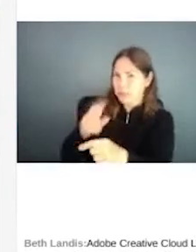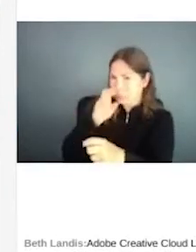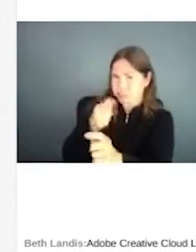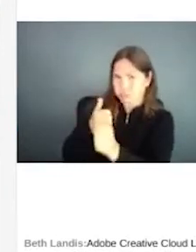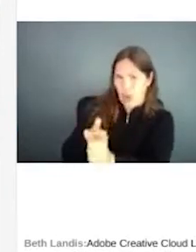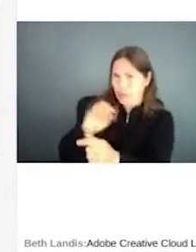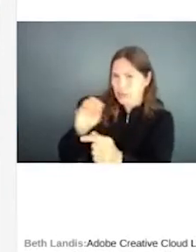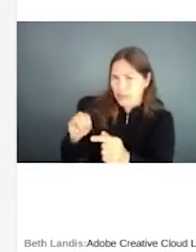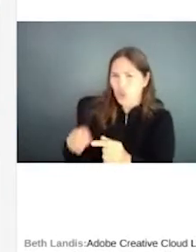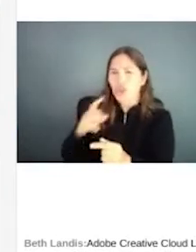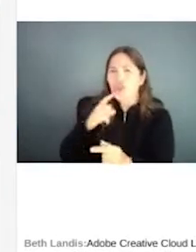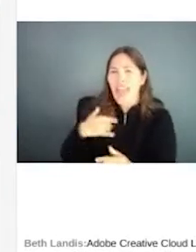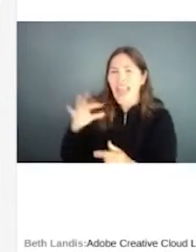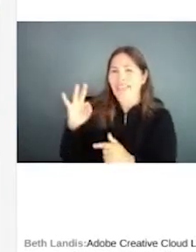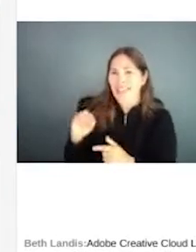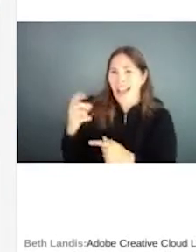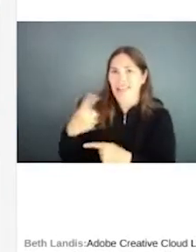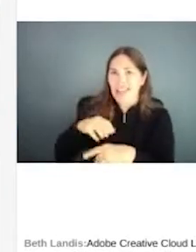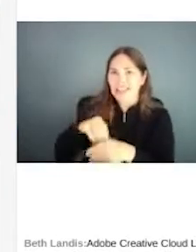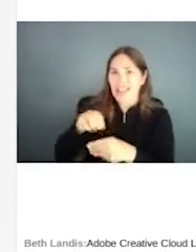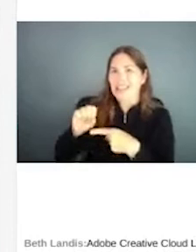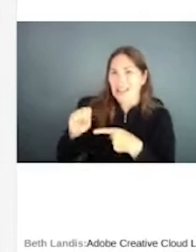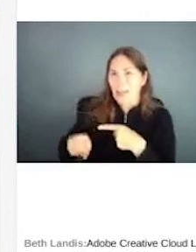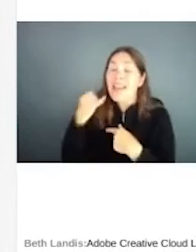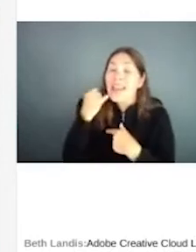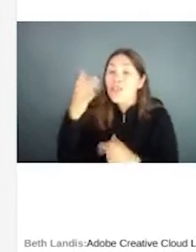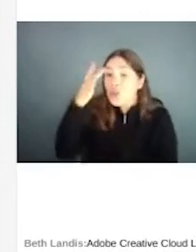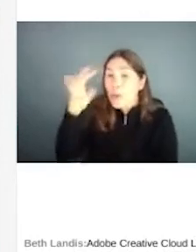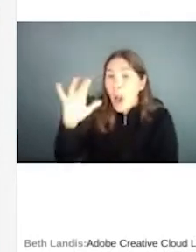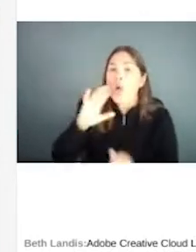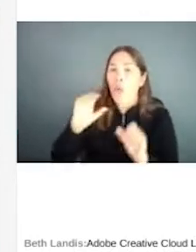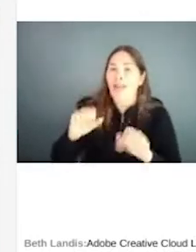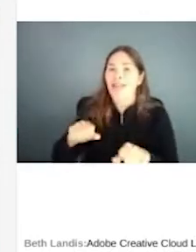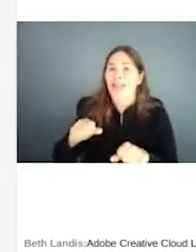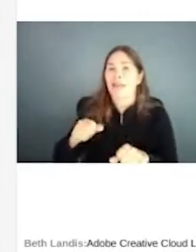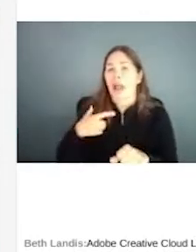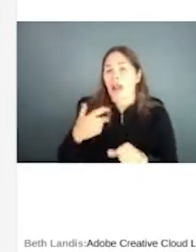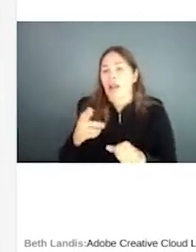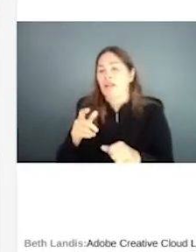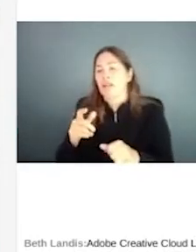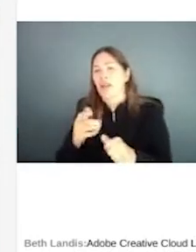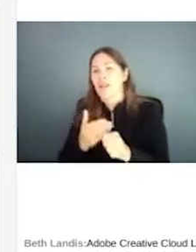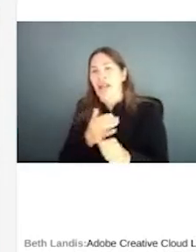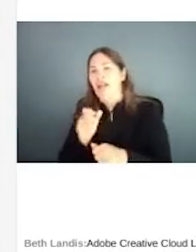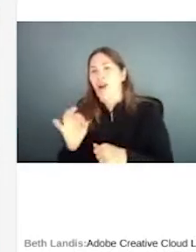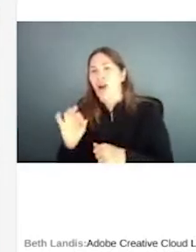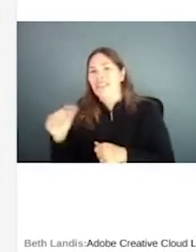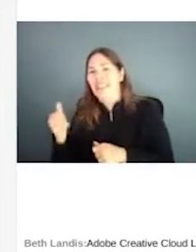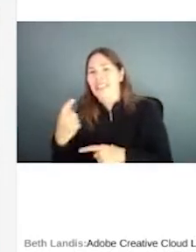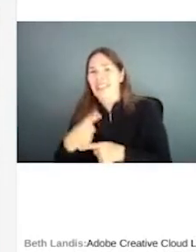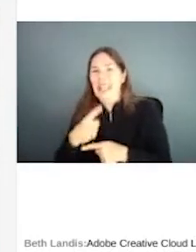look at, there's 90 days in a semester. If you're smart, you're probably going to back 10 of those days off of there because you have 5 days